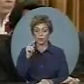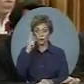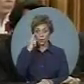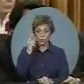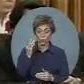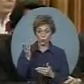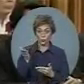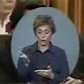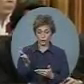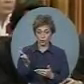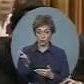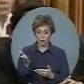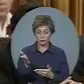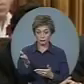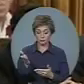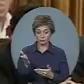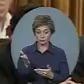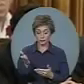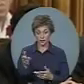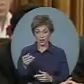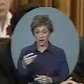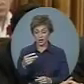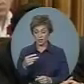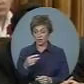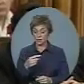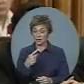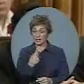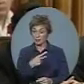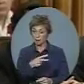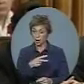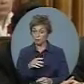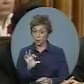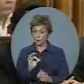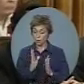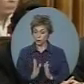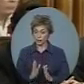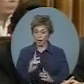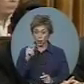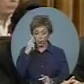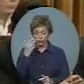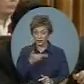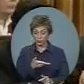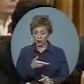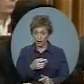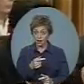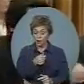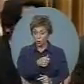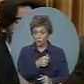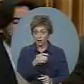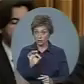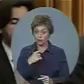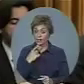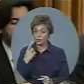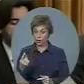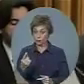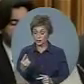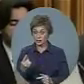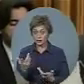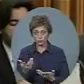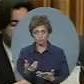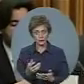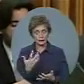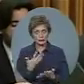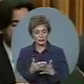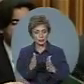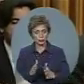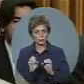detainees face a high risk of torture, extrajudicial executions. But yesterday, the Prime Minister told this